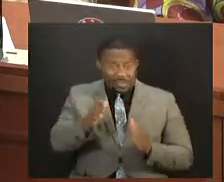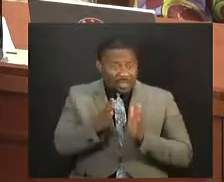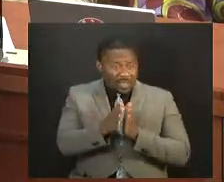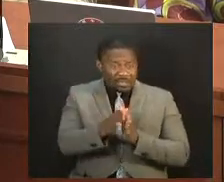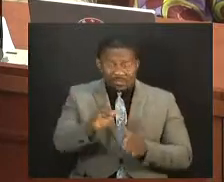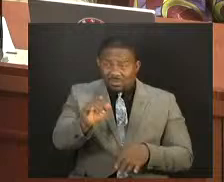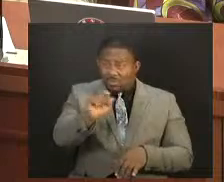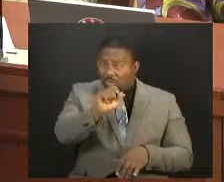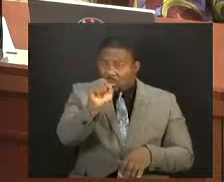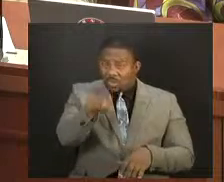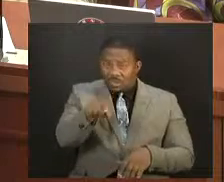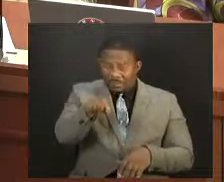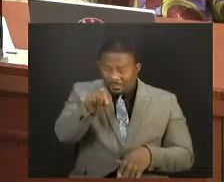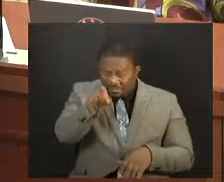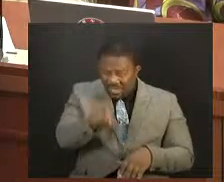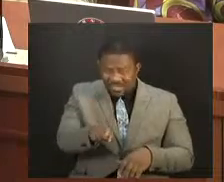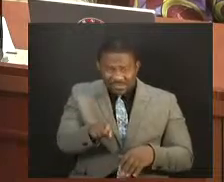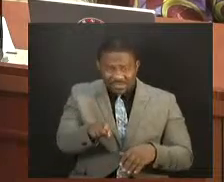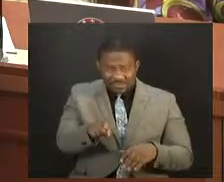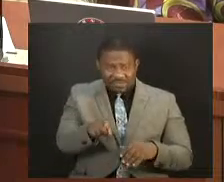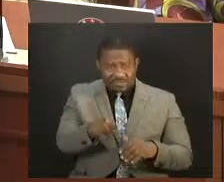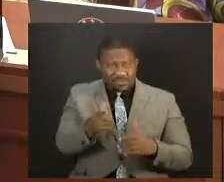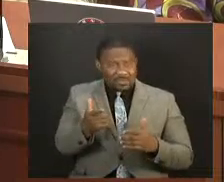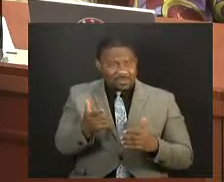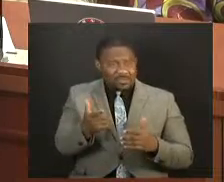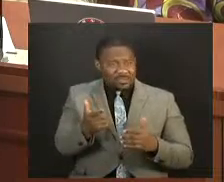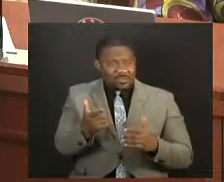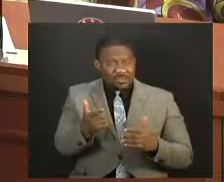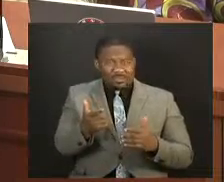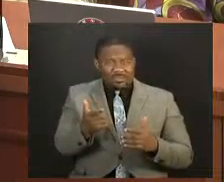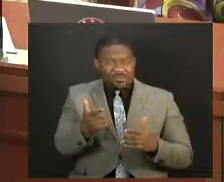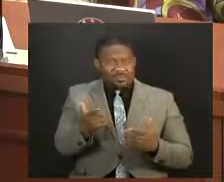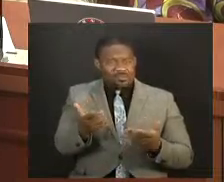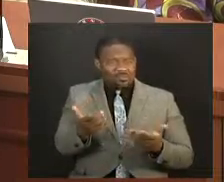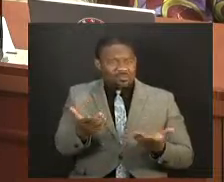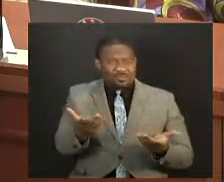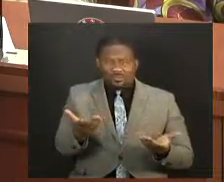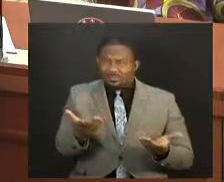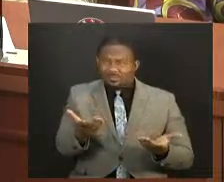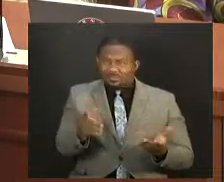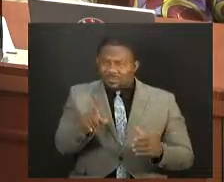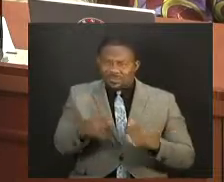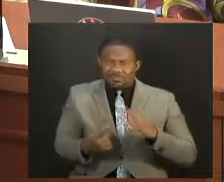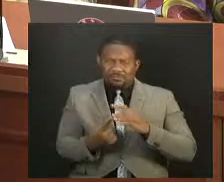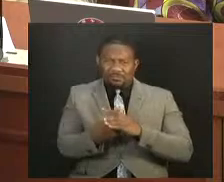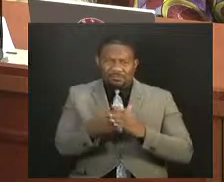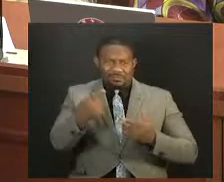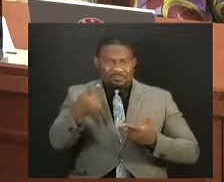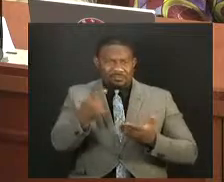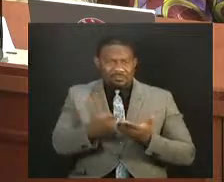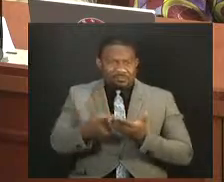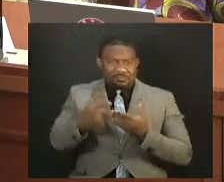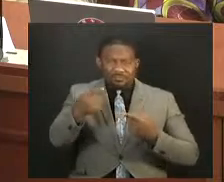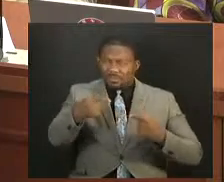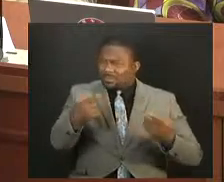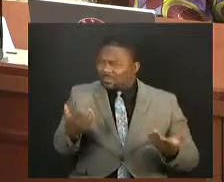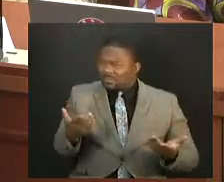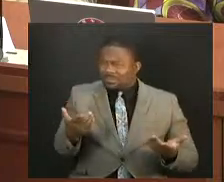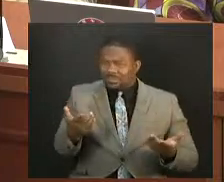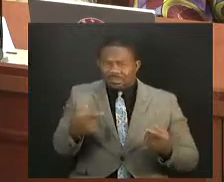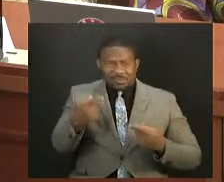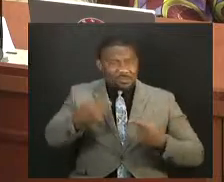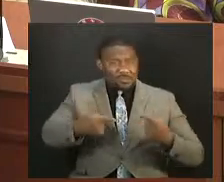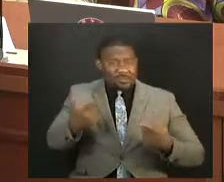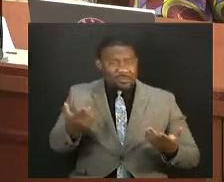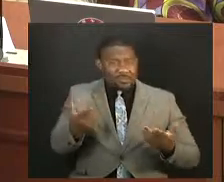body, that matter must have risen in some debate. No, when did that happen?